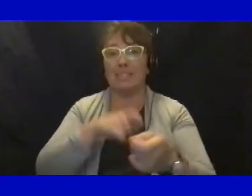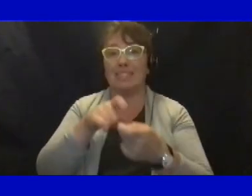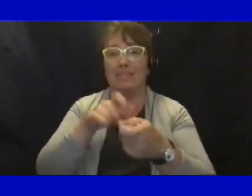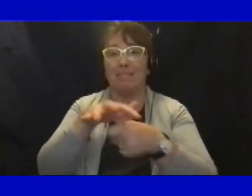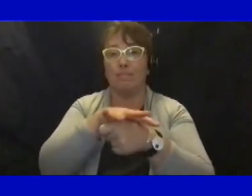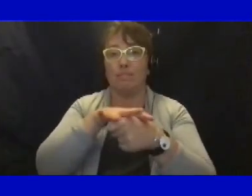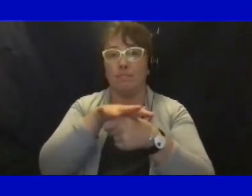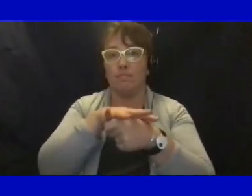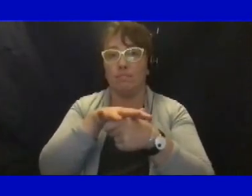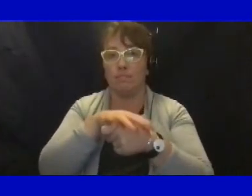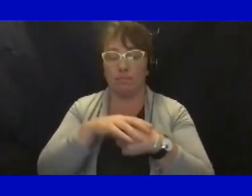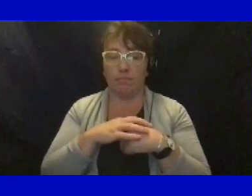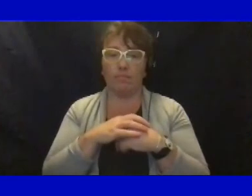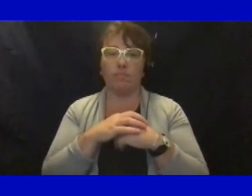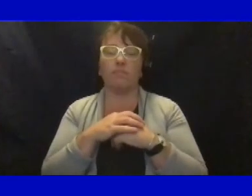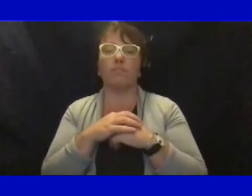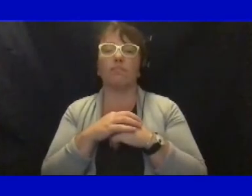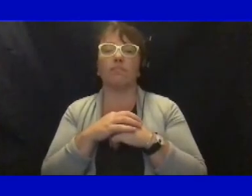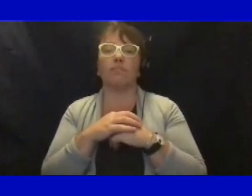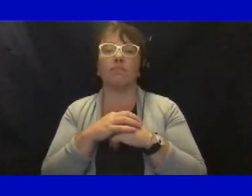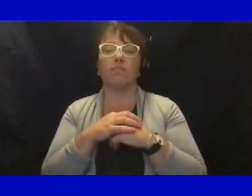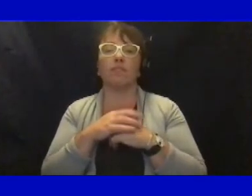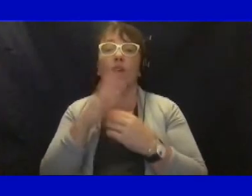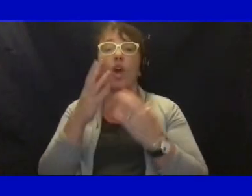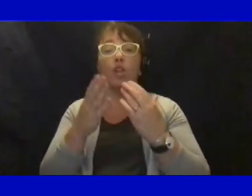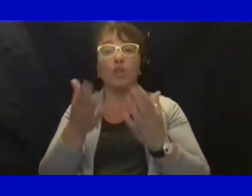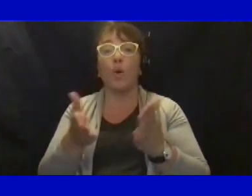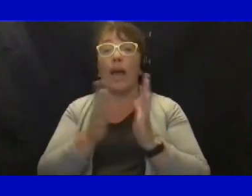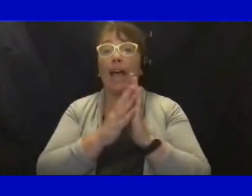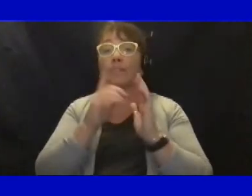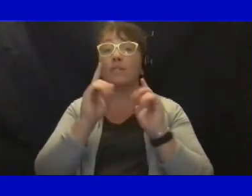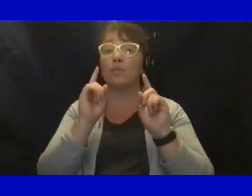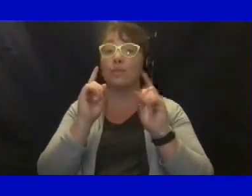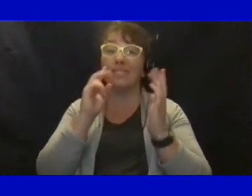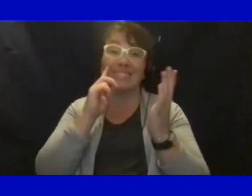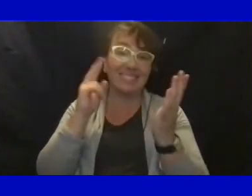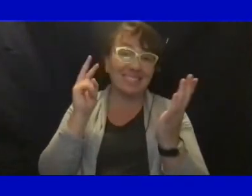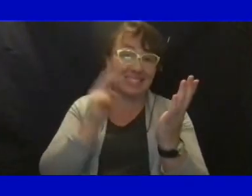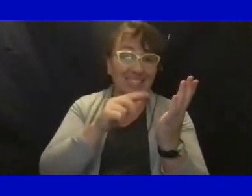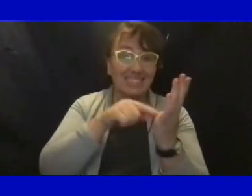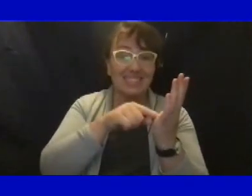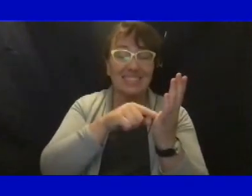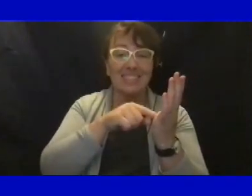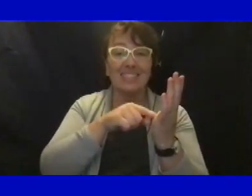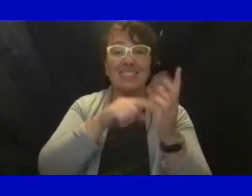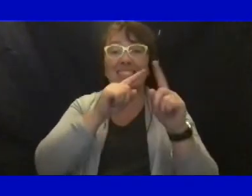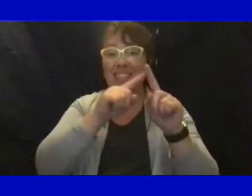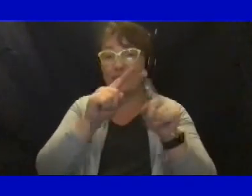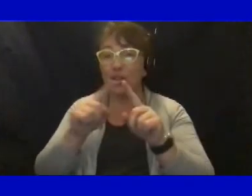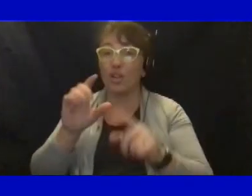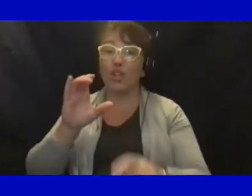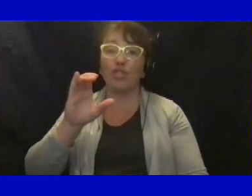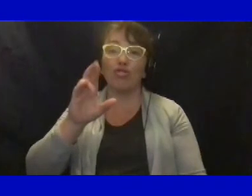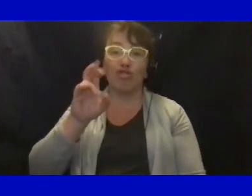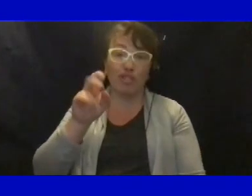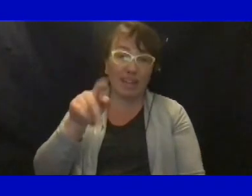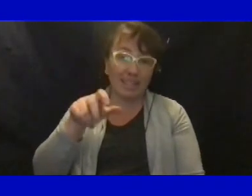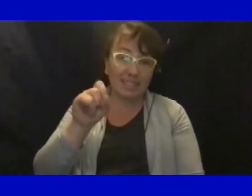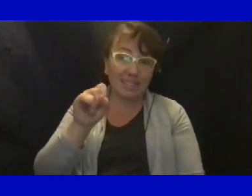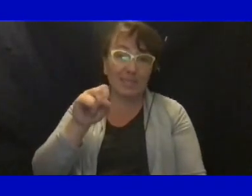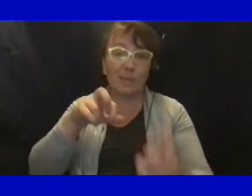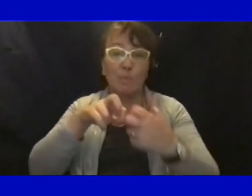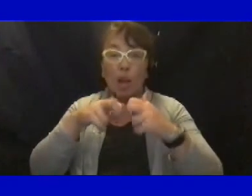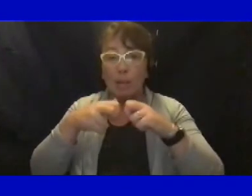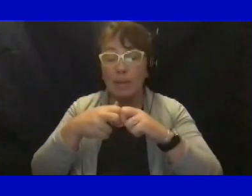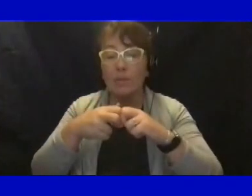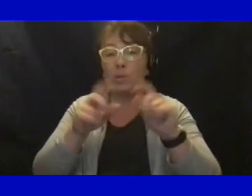to go to Rivco Ready. It may give information about certain creeks that are more likely to have problems than others, certain